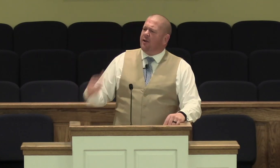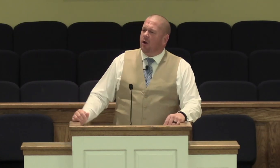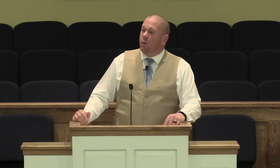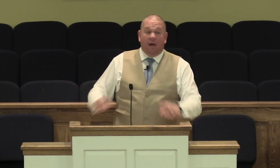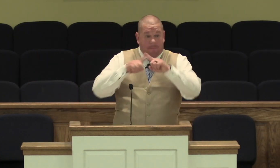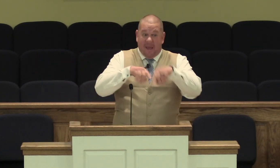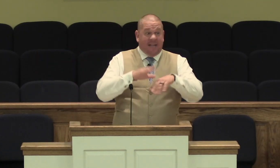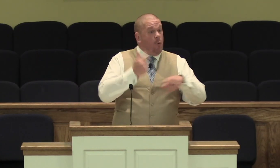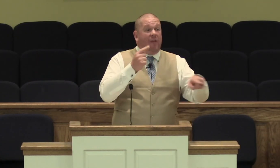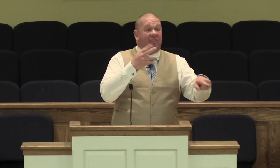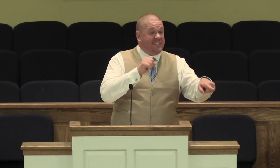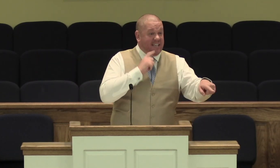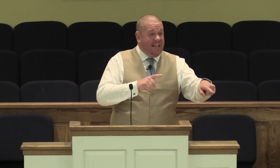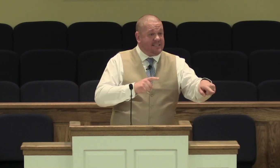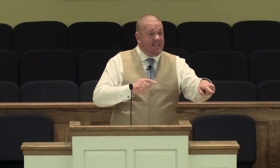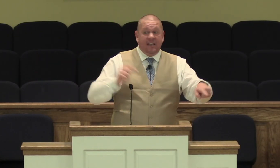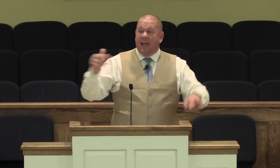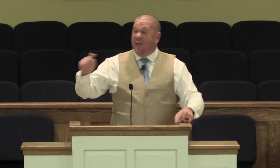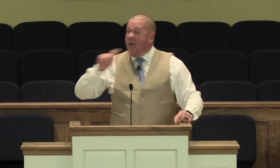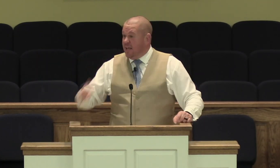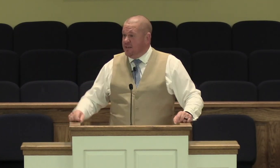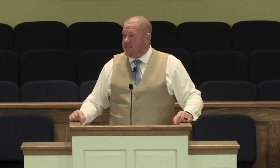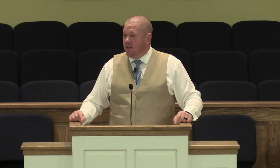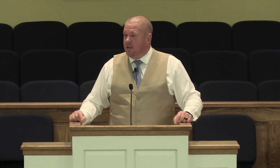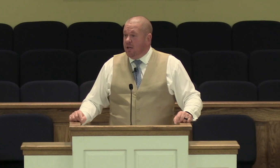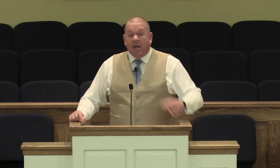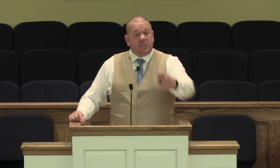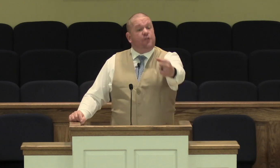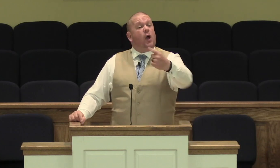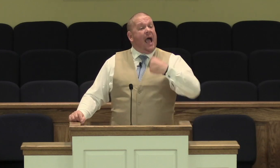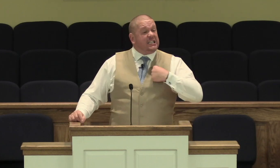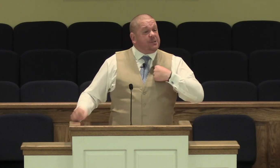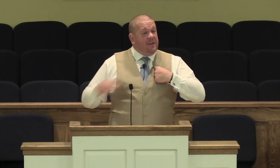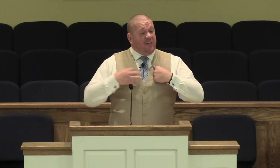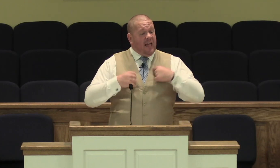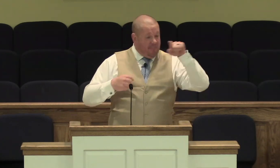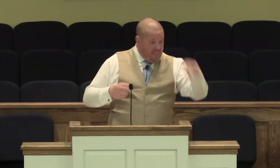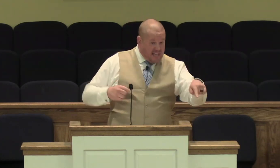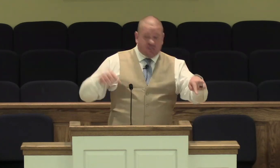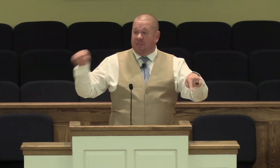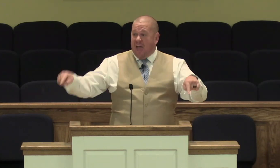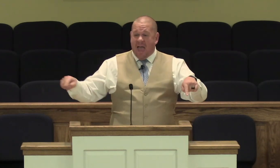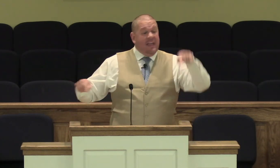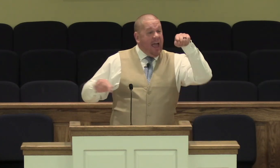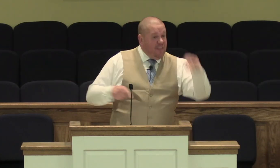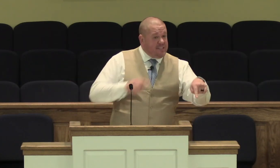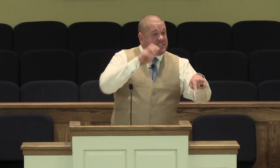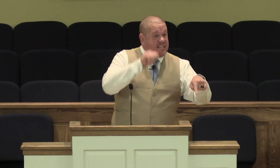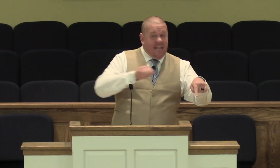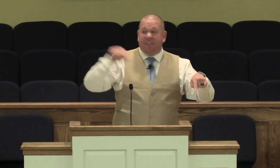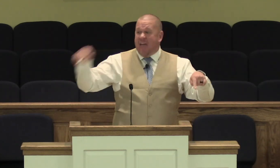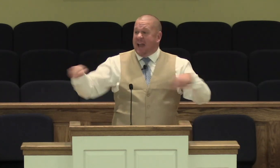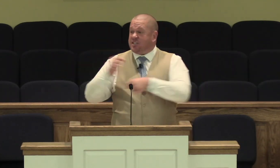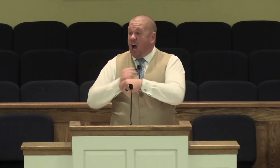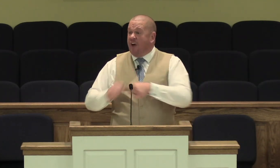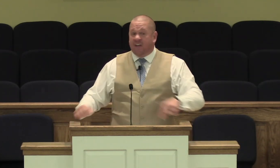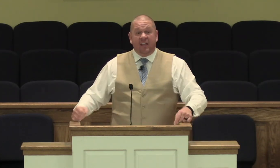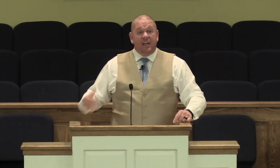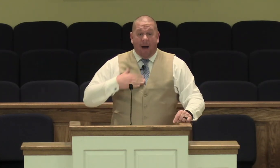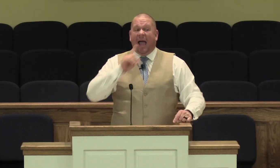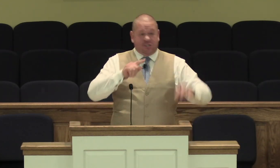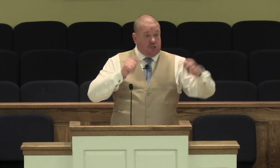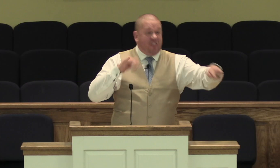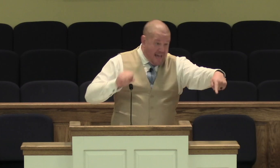like better? Well, it depends on what this is and that is. Because if you ask me if I like this or that, and this is tea and that is